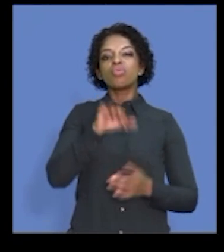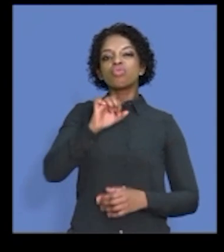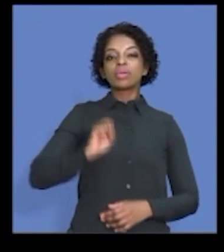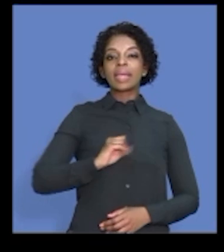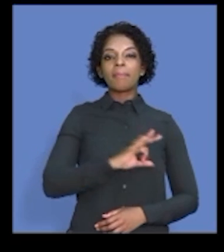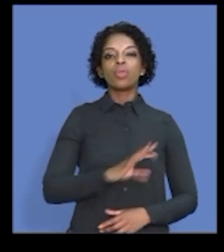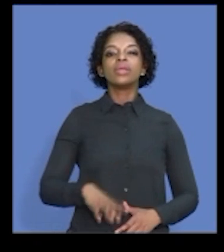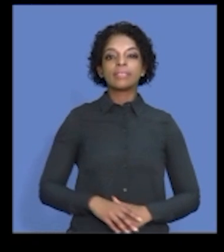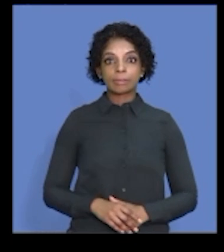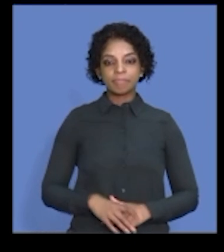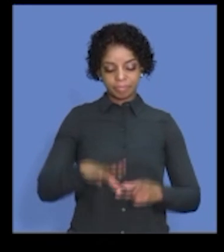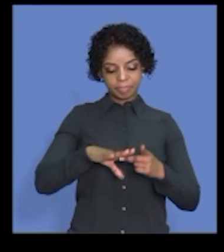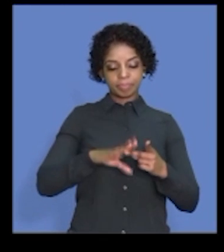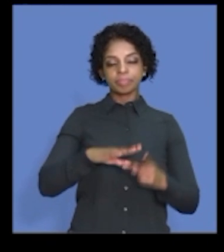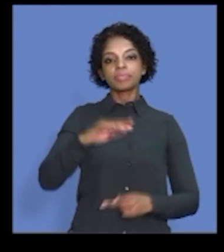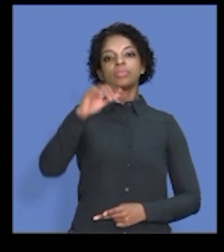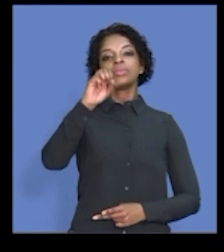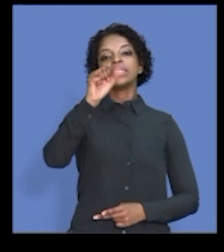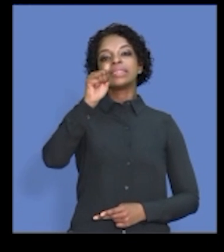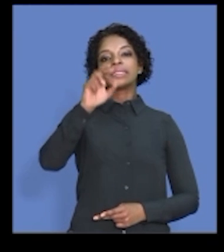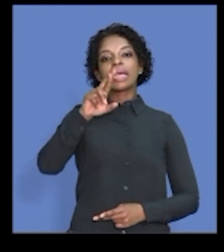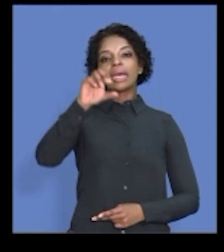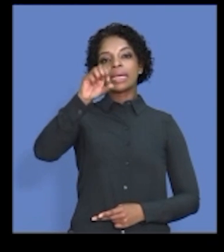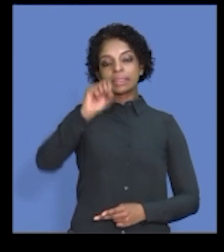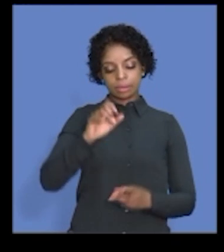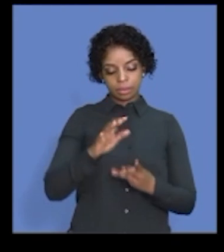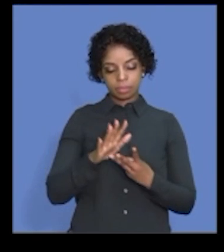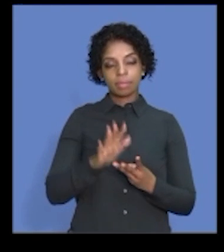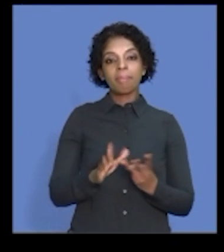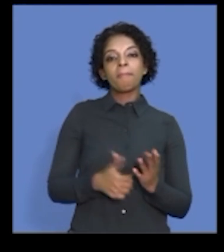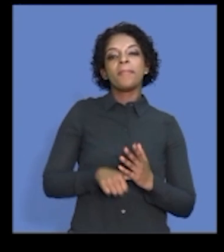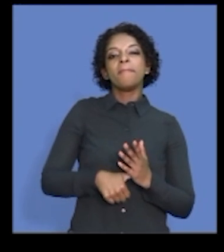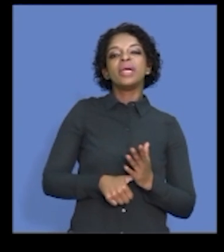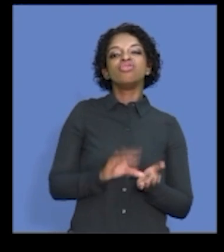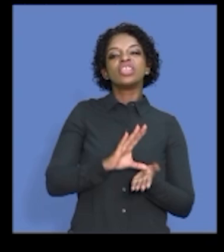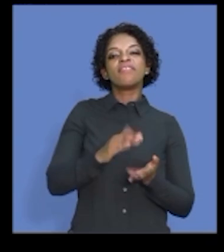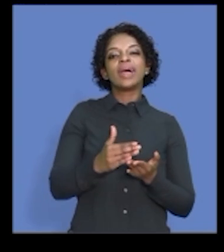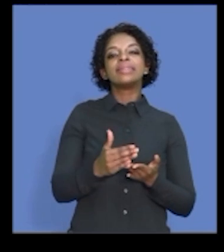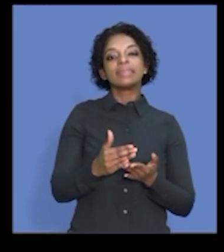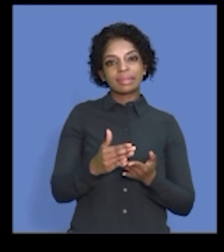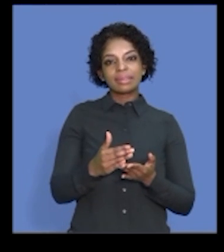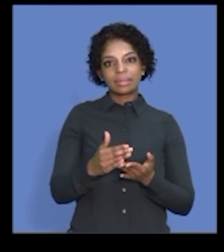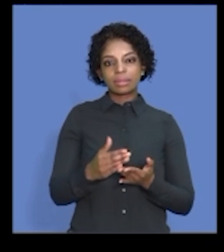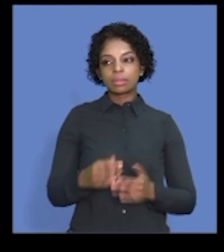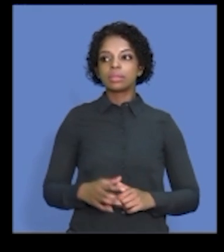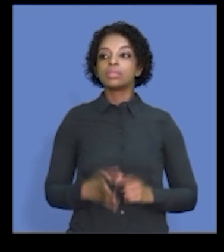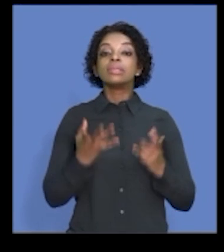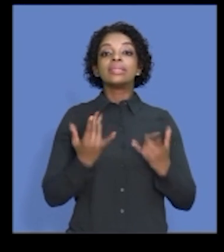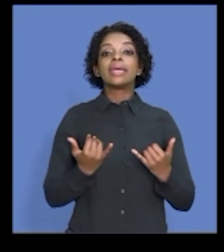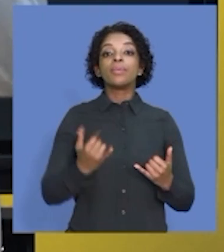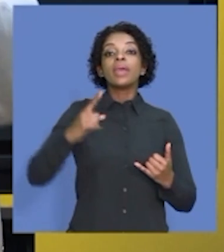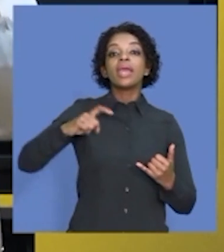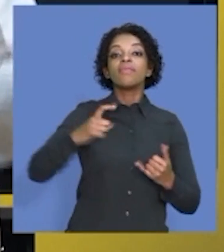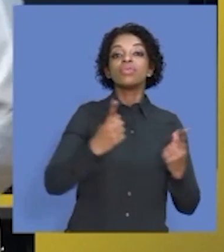your employees. This is what you owe to SARS, and this is what you owe to your pension fund. So you have to